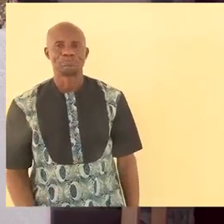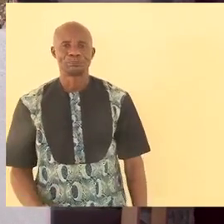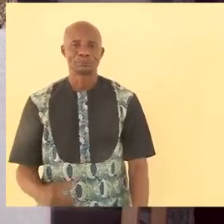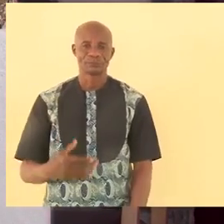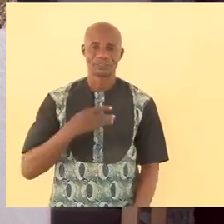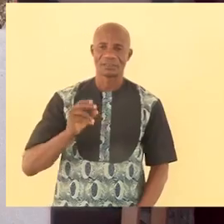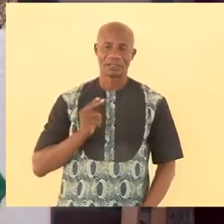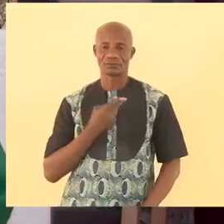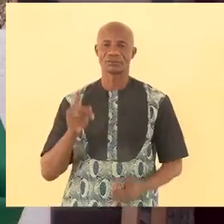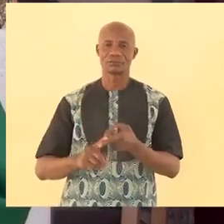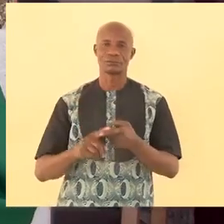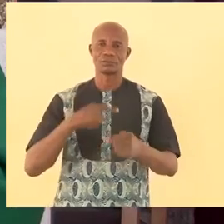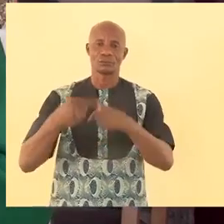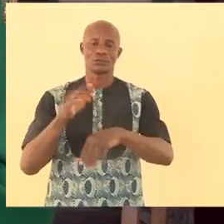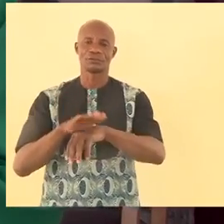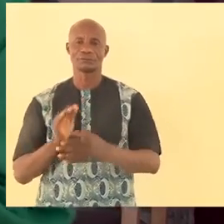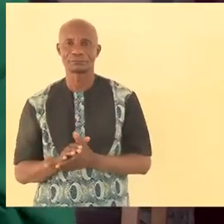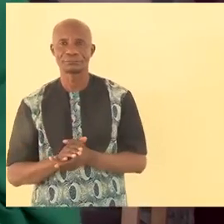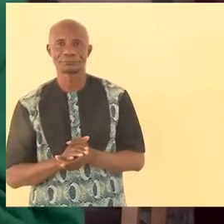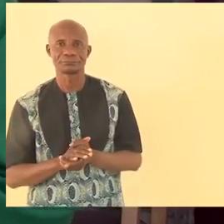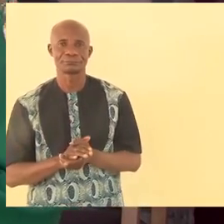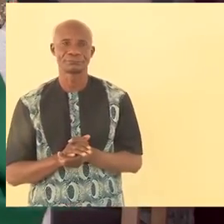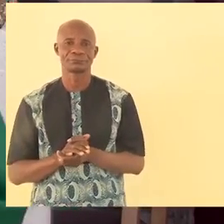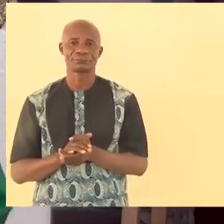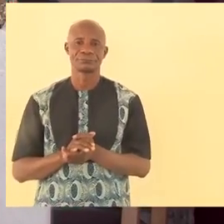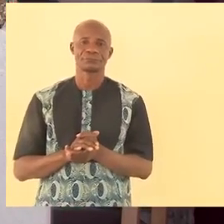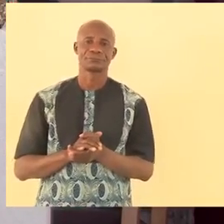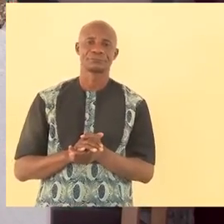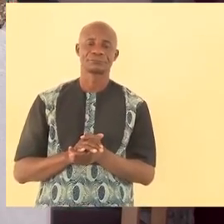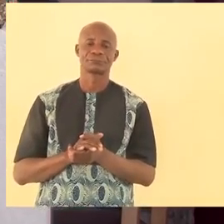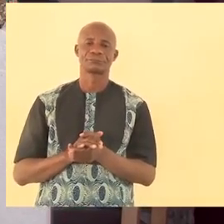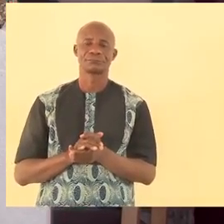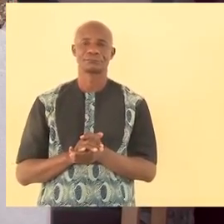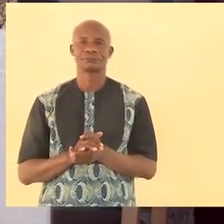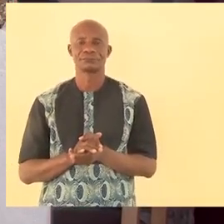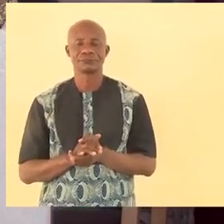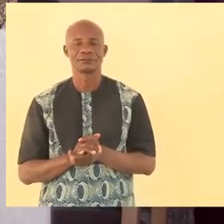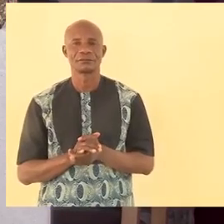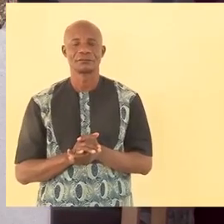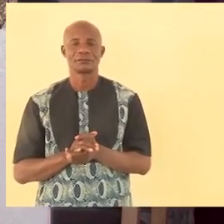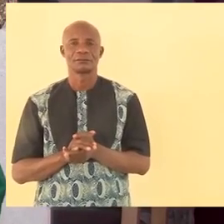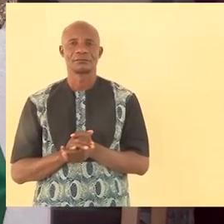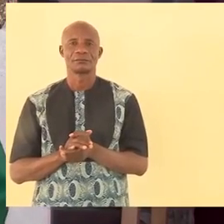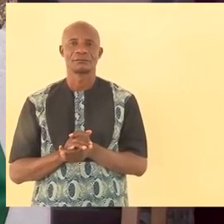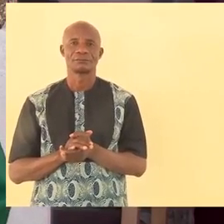Okay, I would like us to go ahead now. Is there any question that has not been answered?